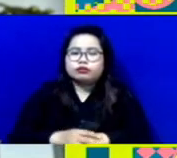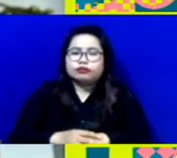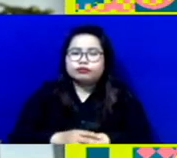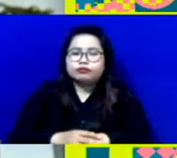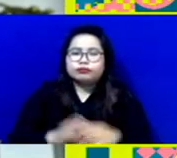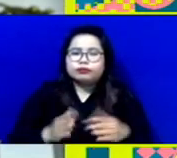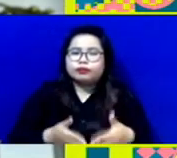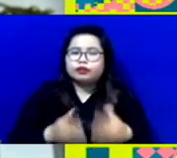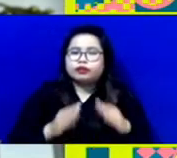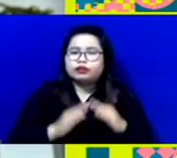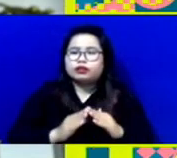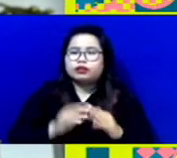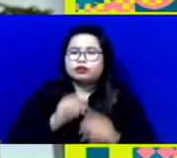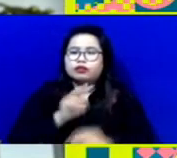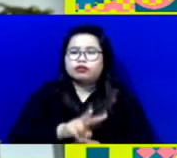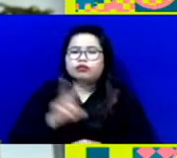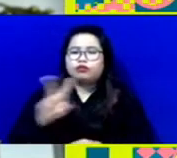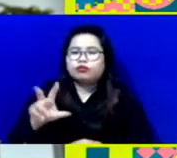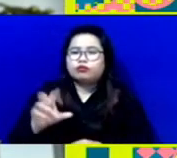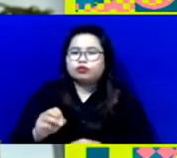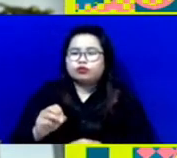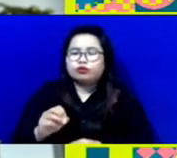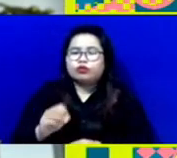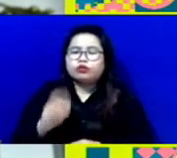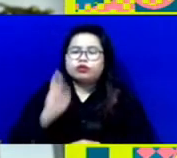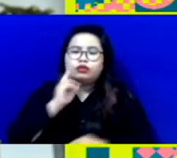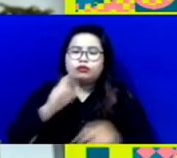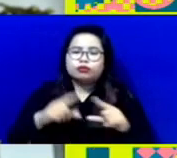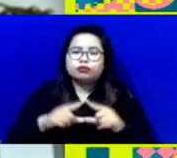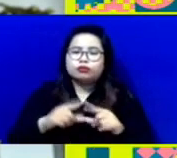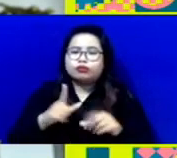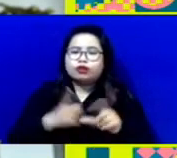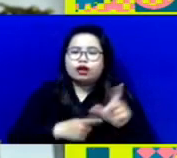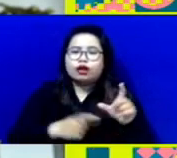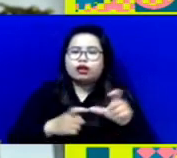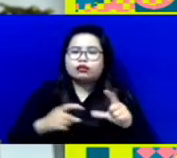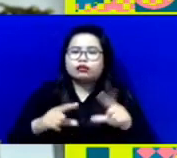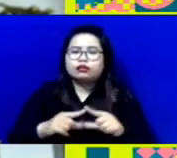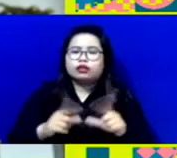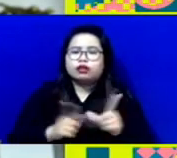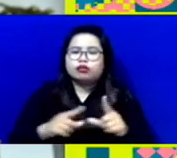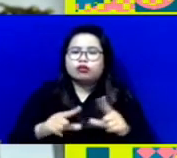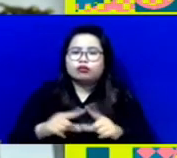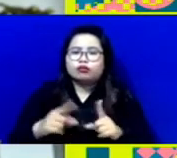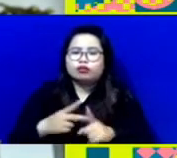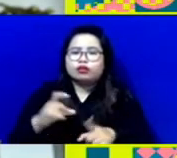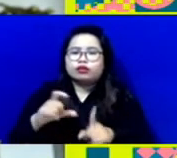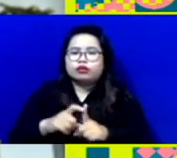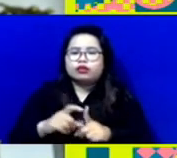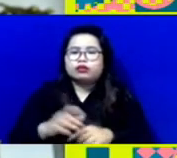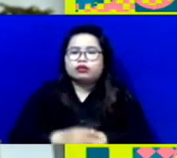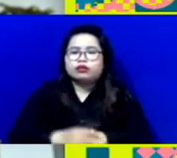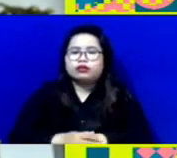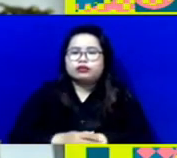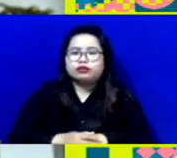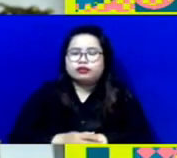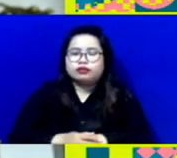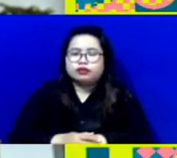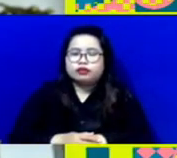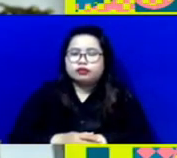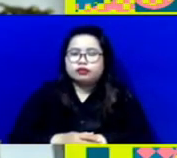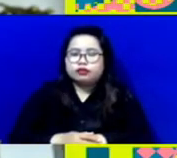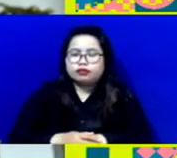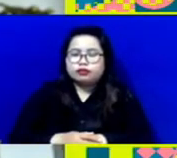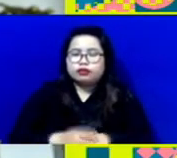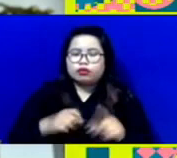Ibu Alisa Wahid, V20 2022 Co-Sherpa. Yang kami hormati Bapak Profesor Makarim Bibisono,